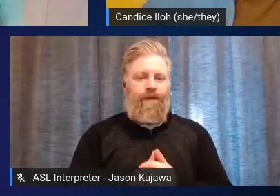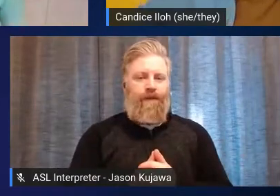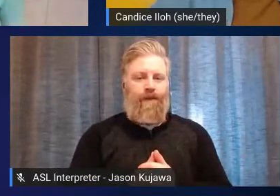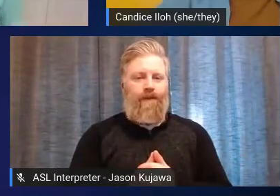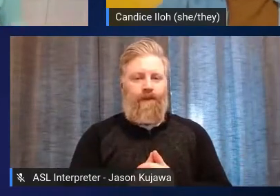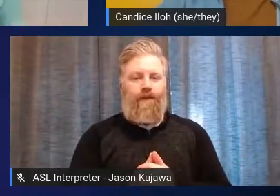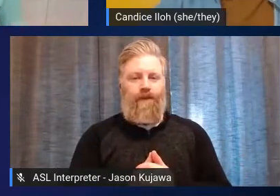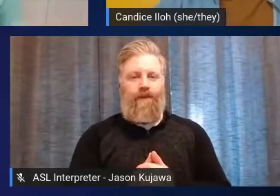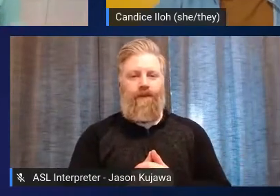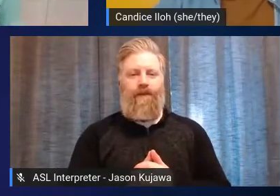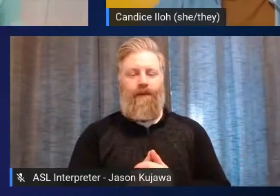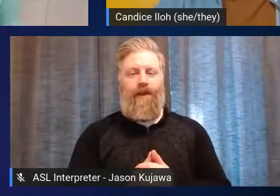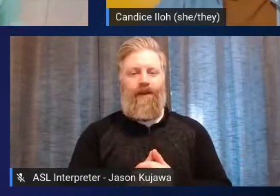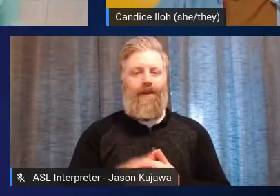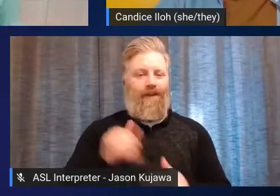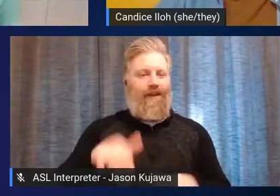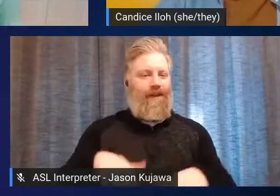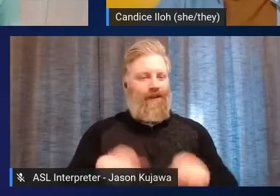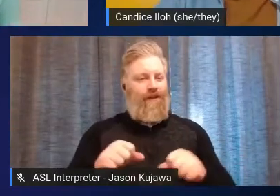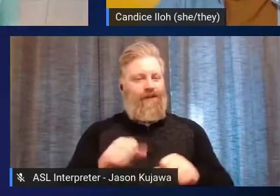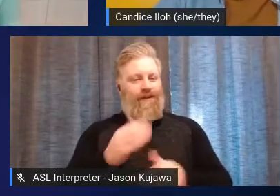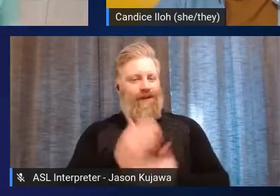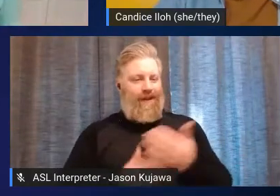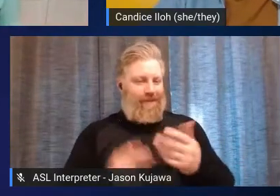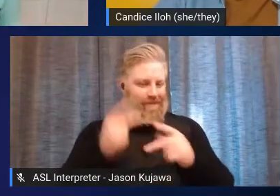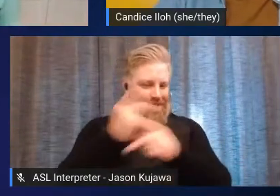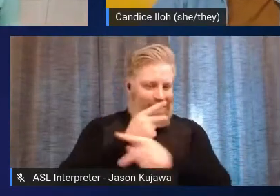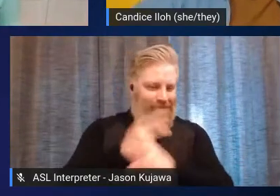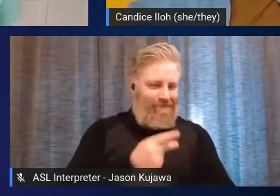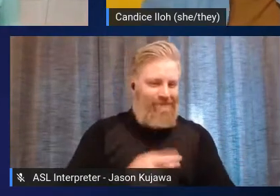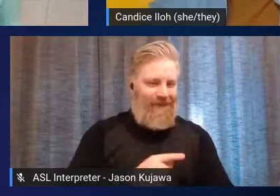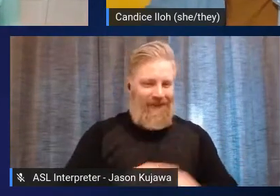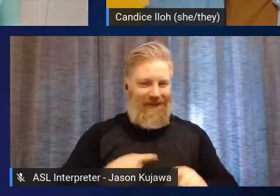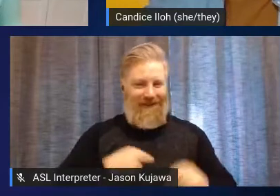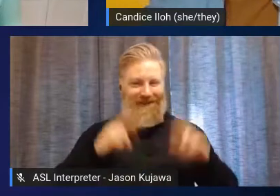bit of weaving to get through, but I hope it worked out.